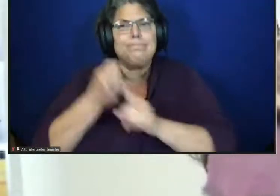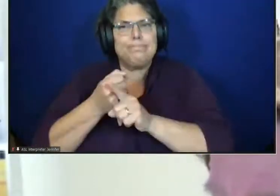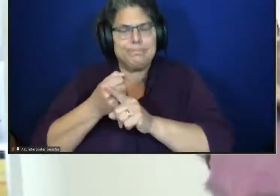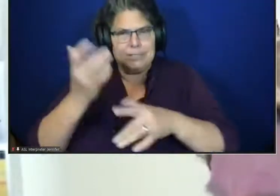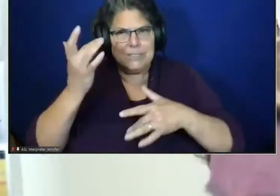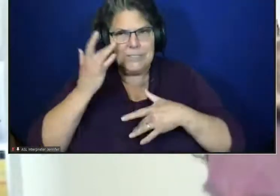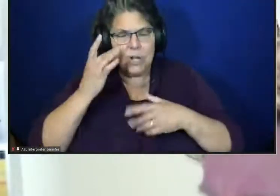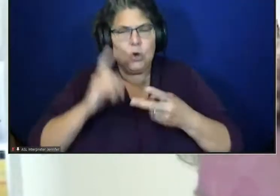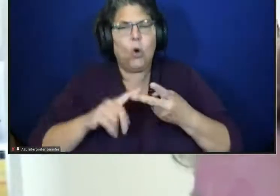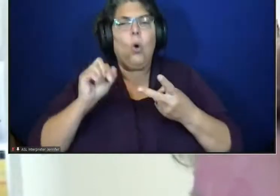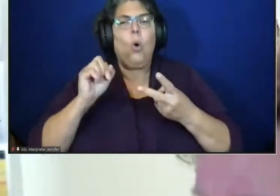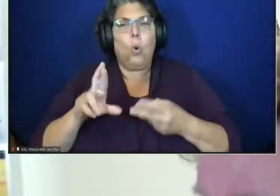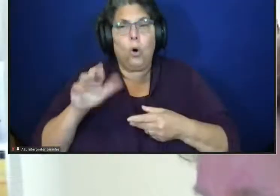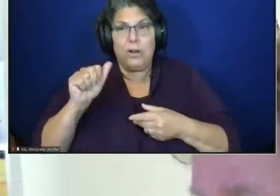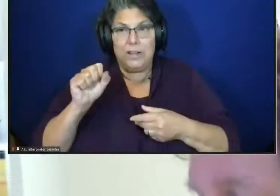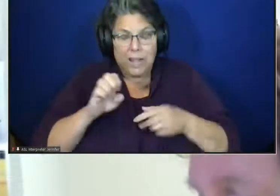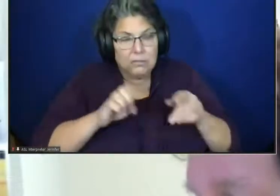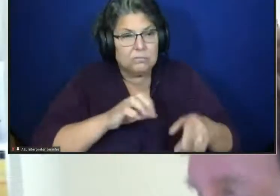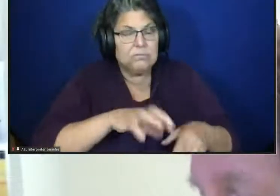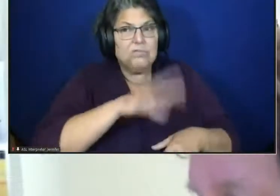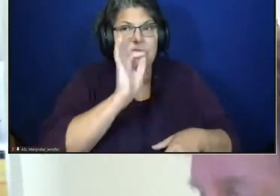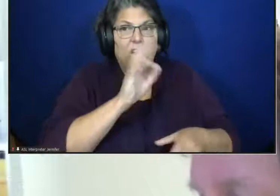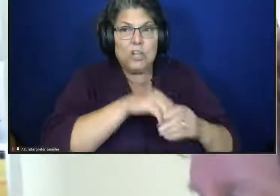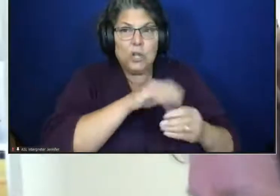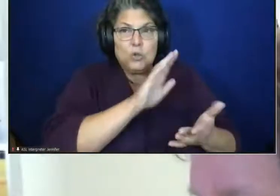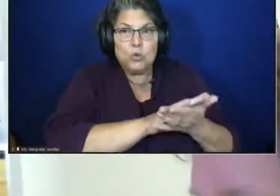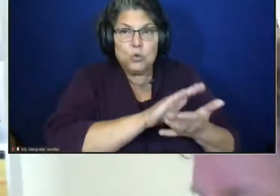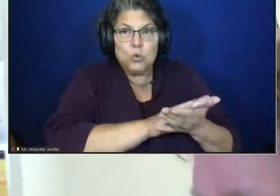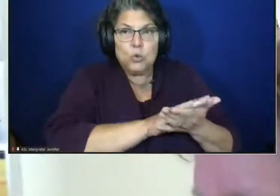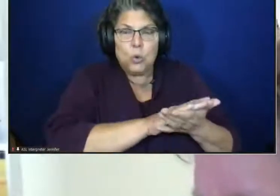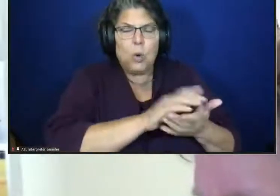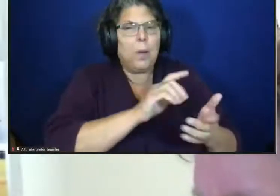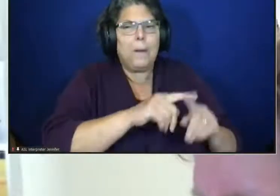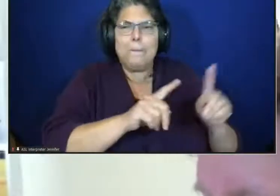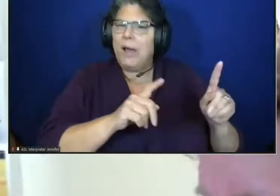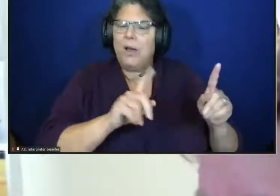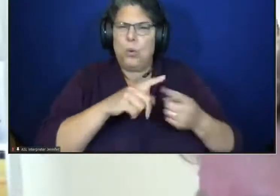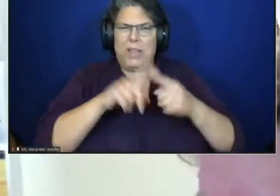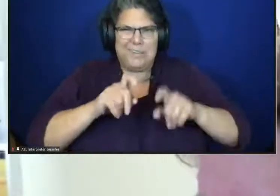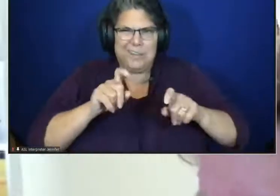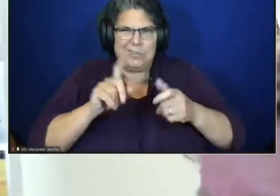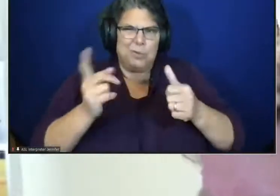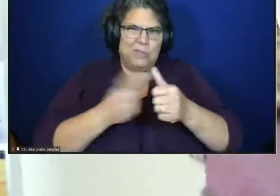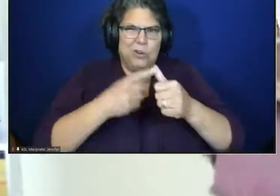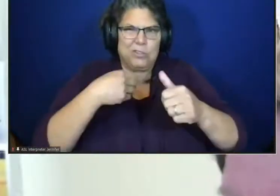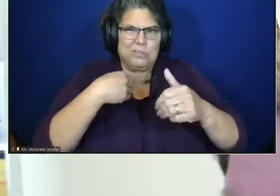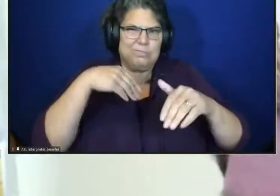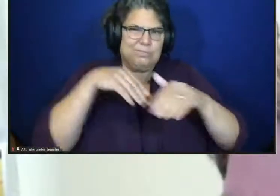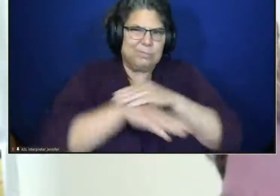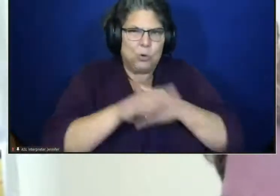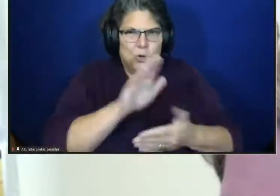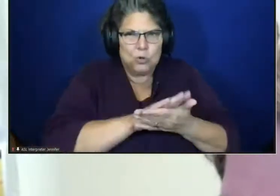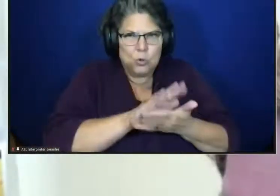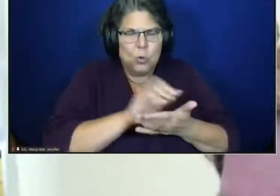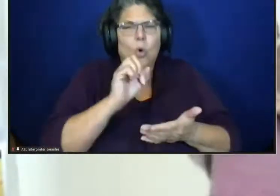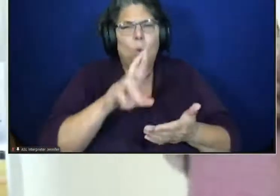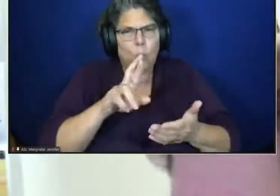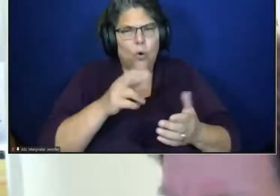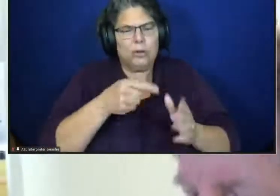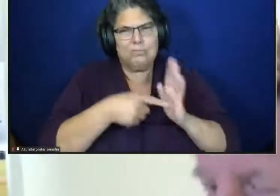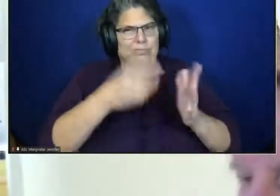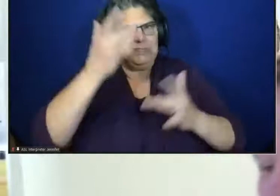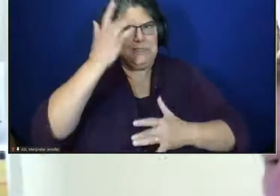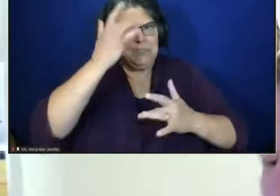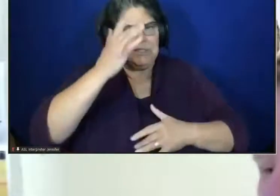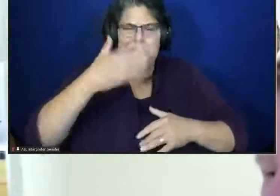that was discovered in school, but that was with their testing on entry or with they have symptoms and they're sent home and there are